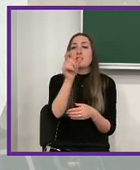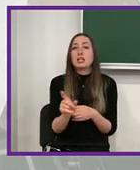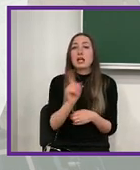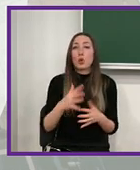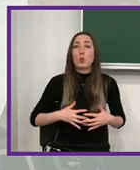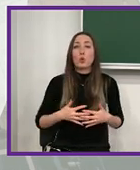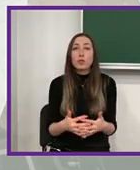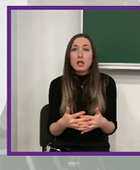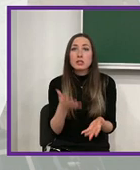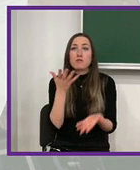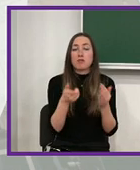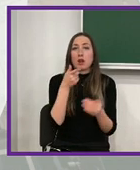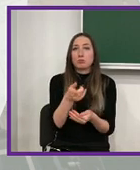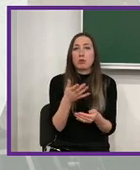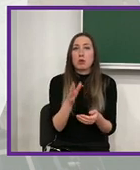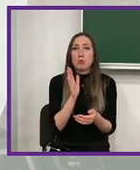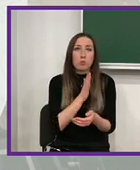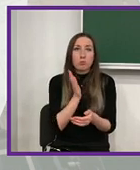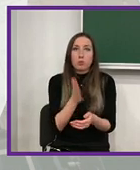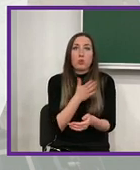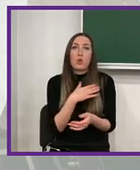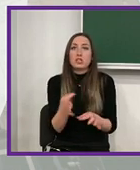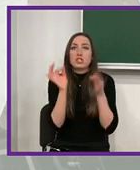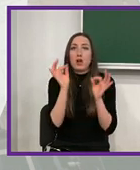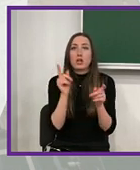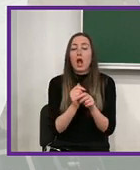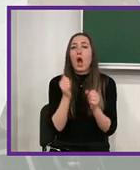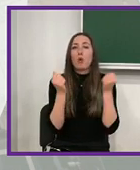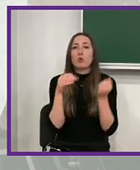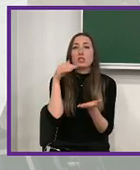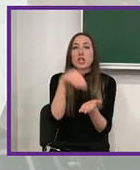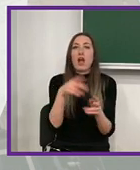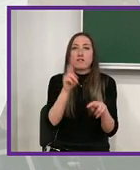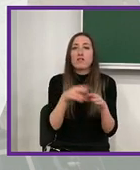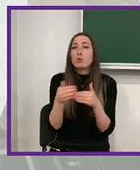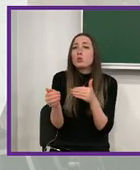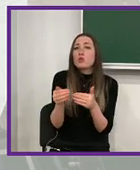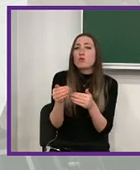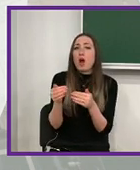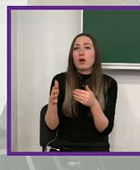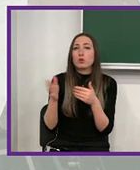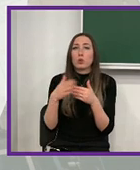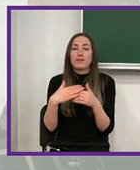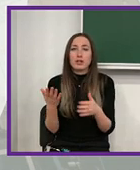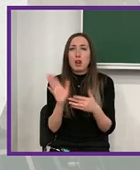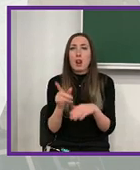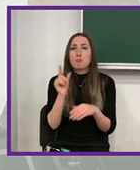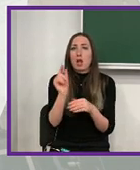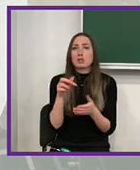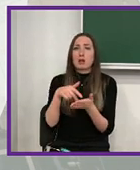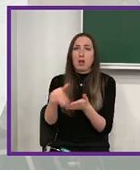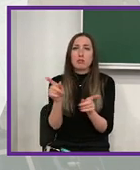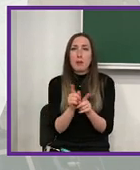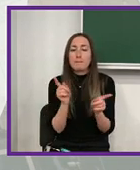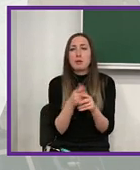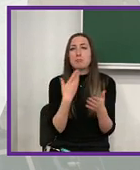of the parking lot. You might not necessarily know that women's skin is 10% thinner than men's, which